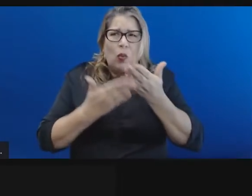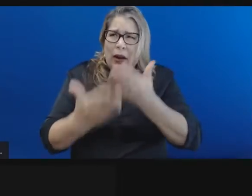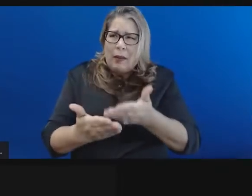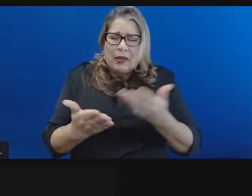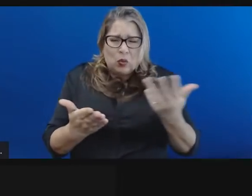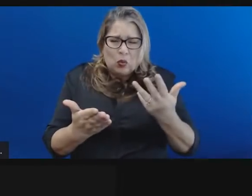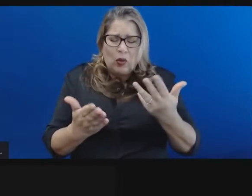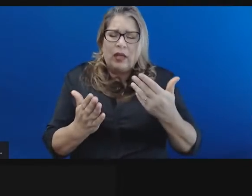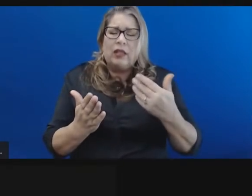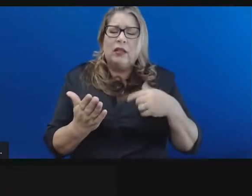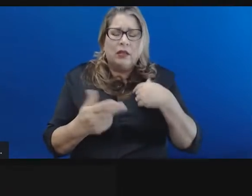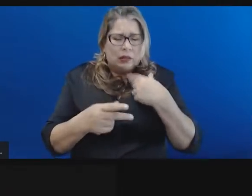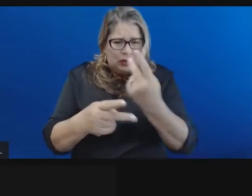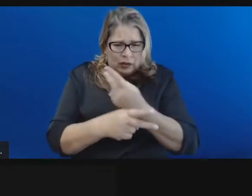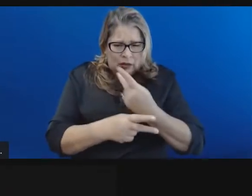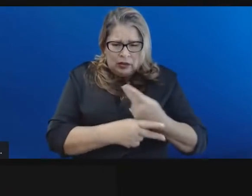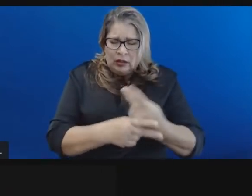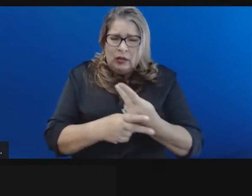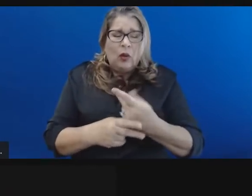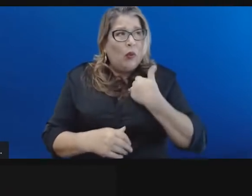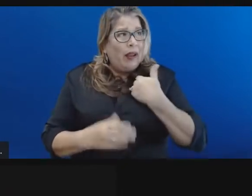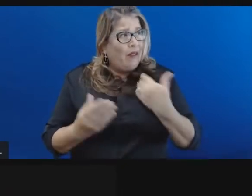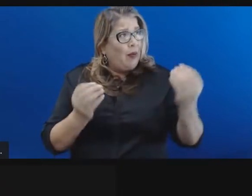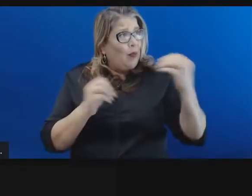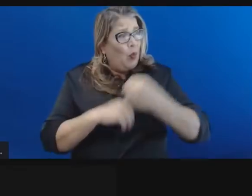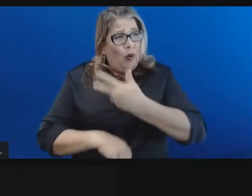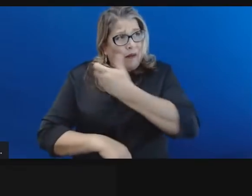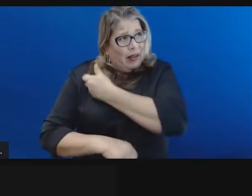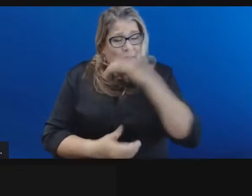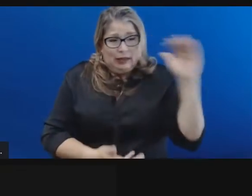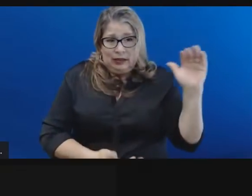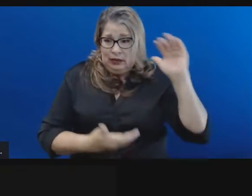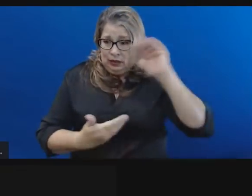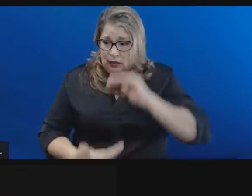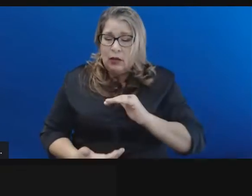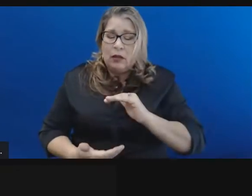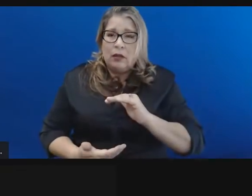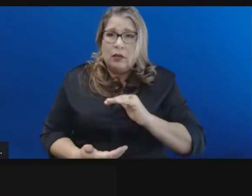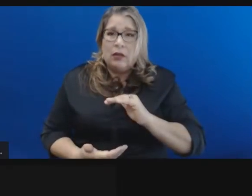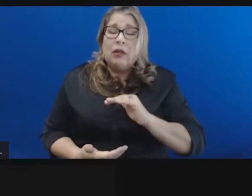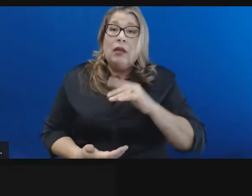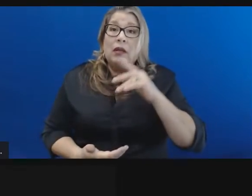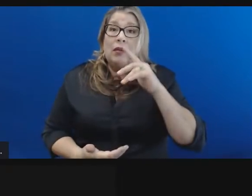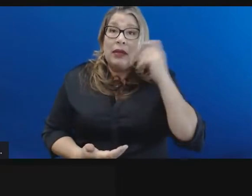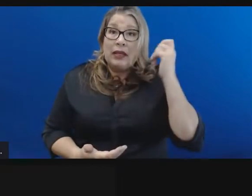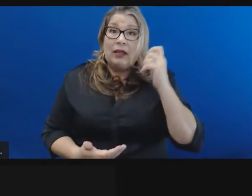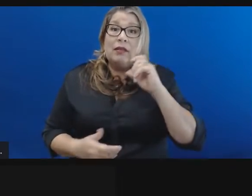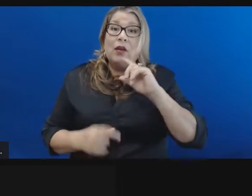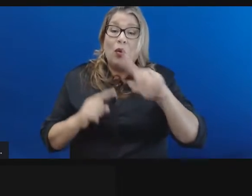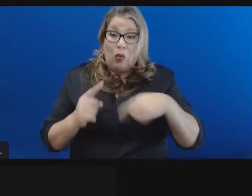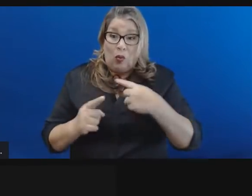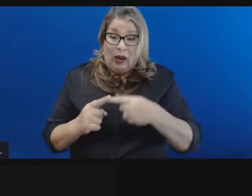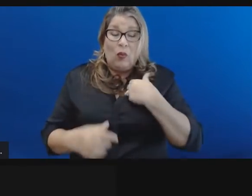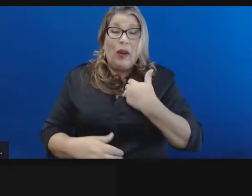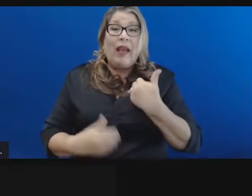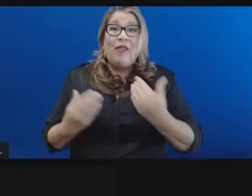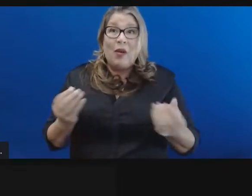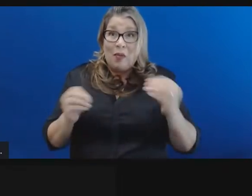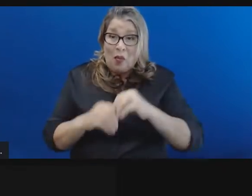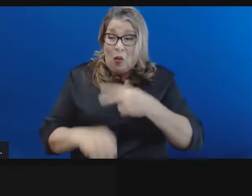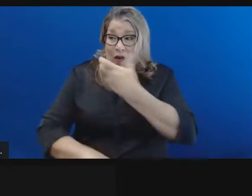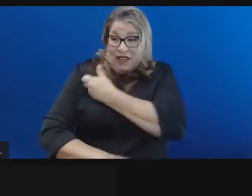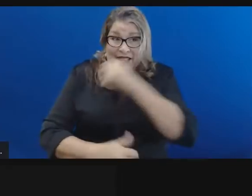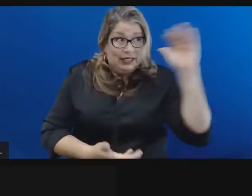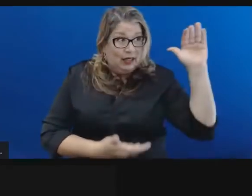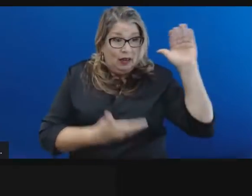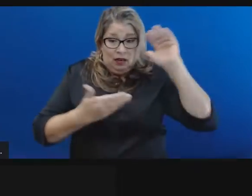over the days to come. In some ways, having more vaccine in the state is going to make the distribution easier. California